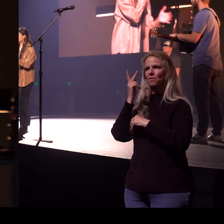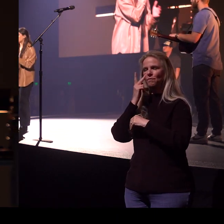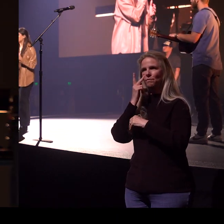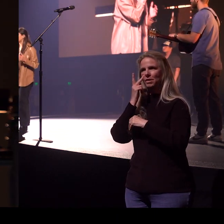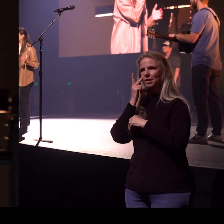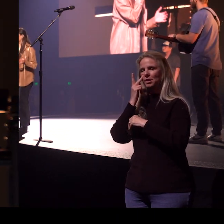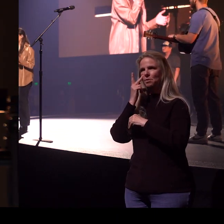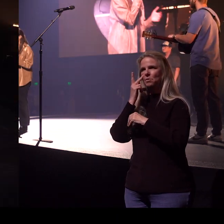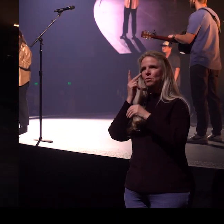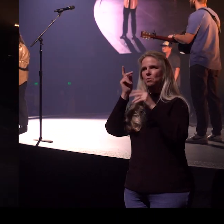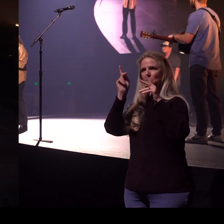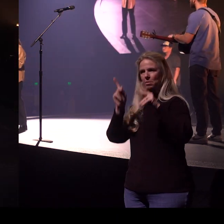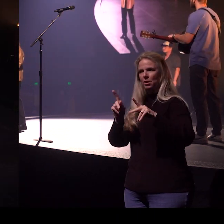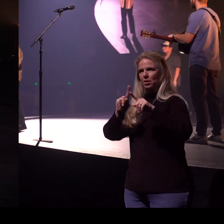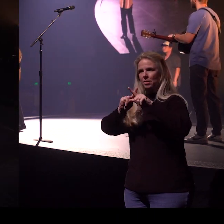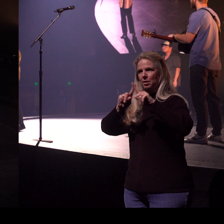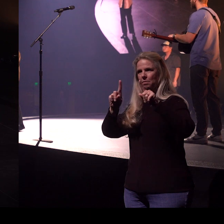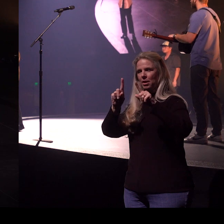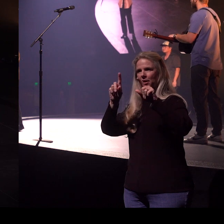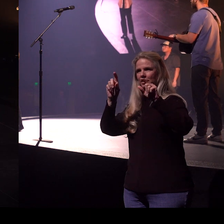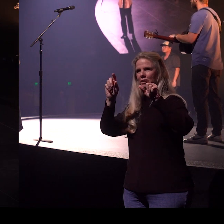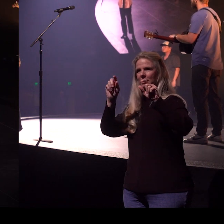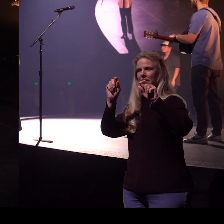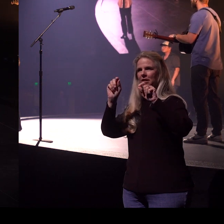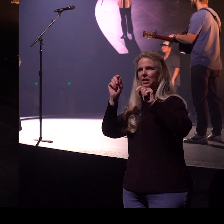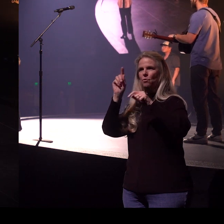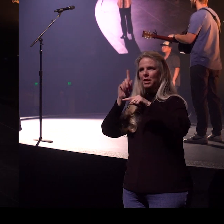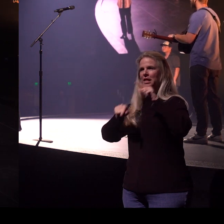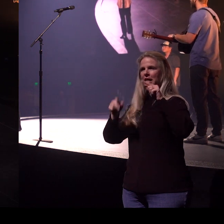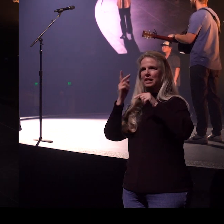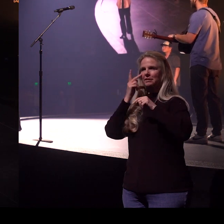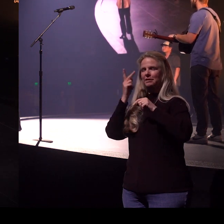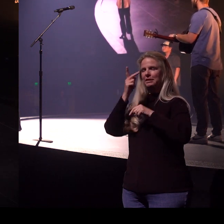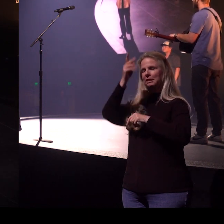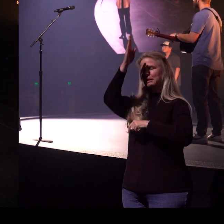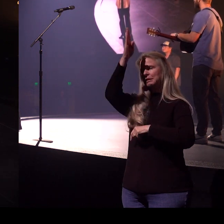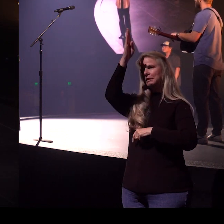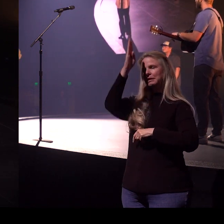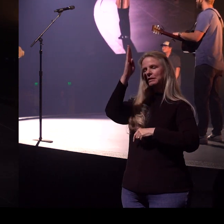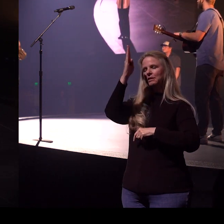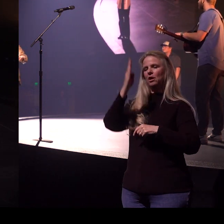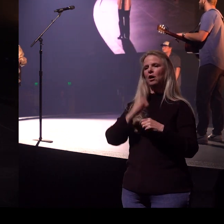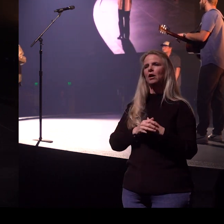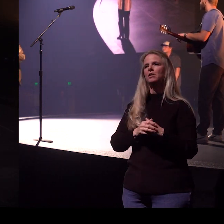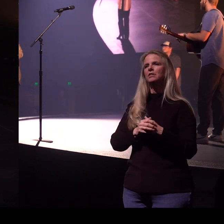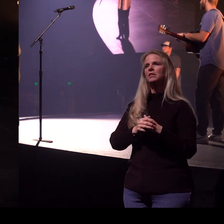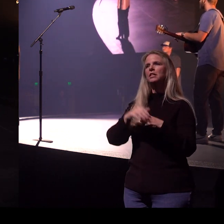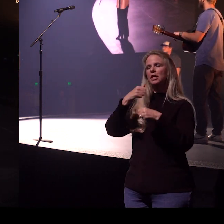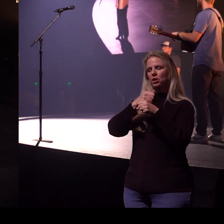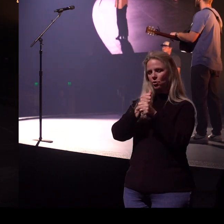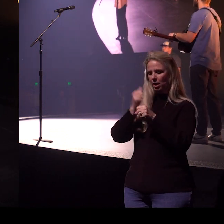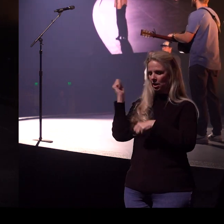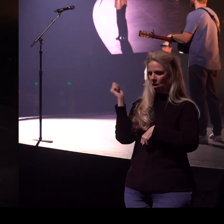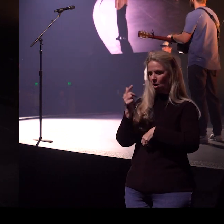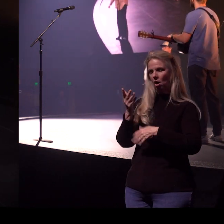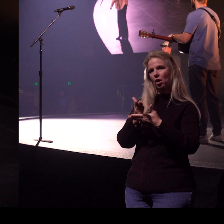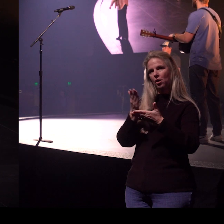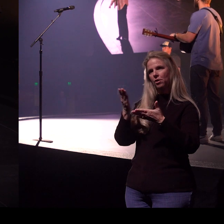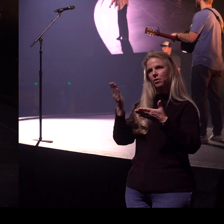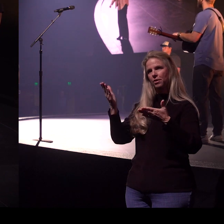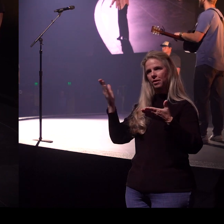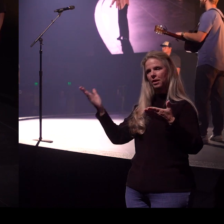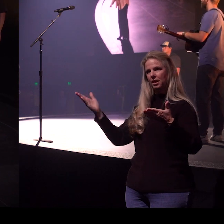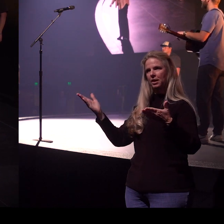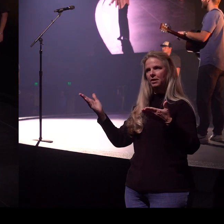holds all things together, that he has reconciled and redeemed all of creation to himself. He was there in the beginning, and he reigns supreme